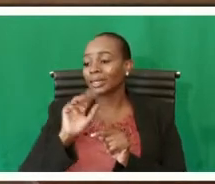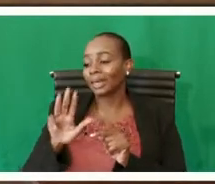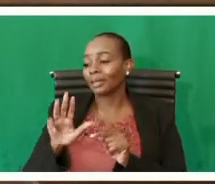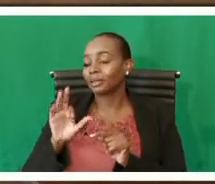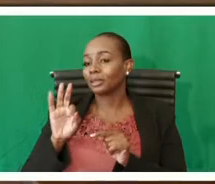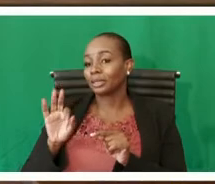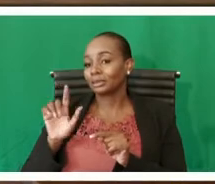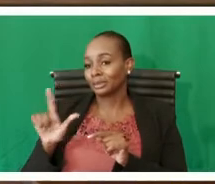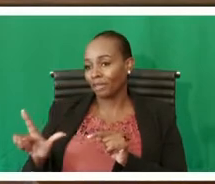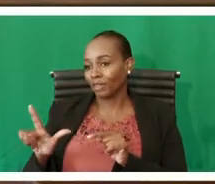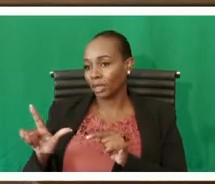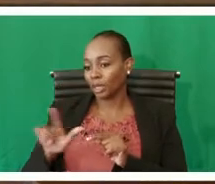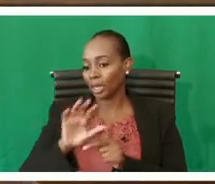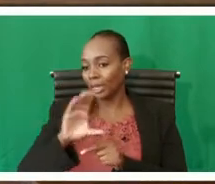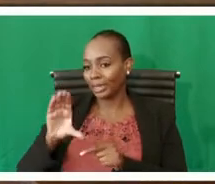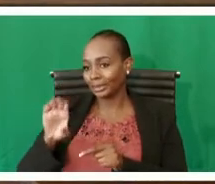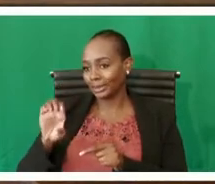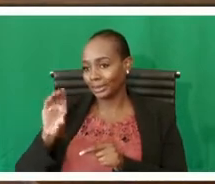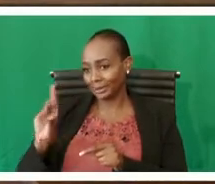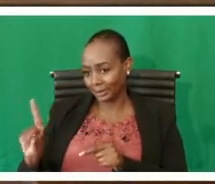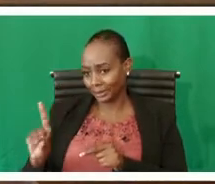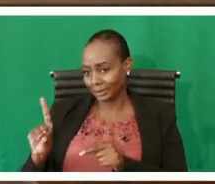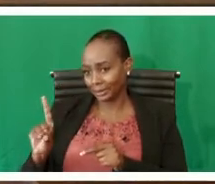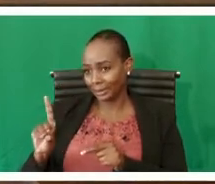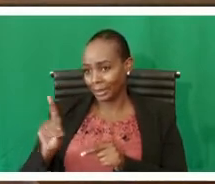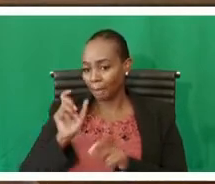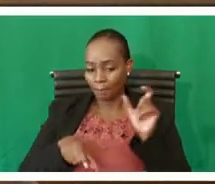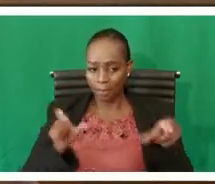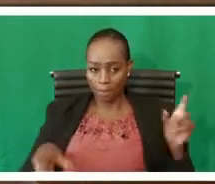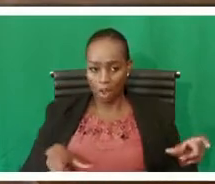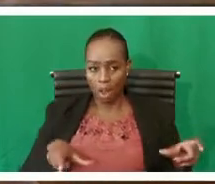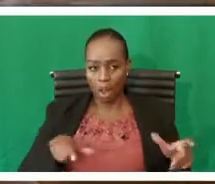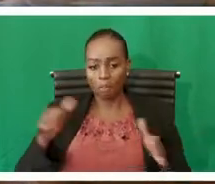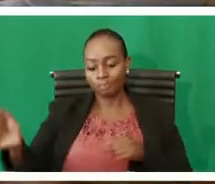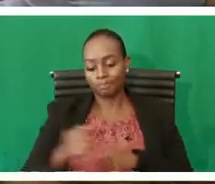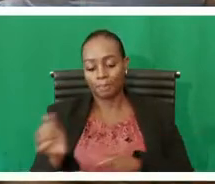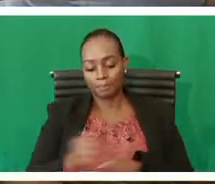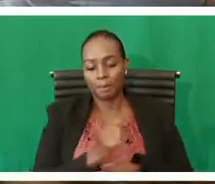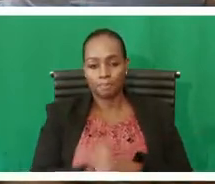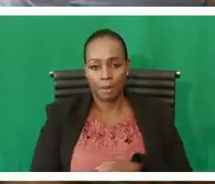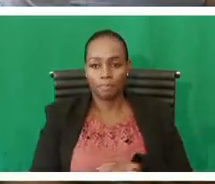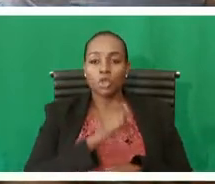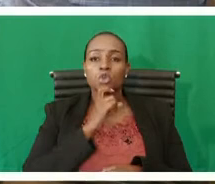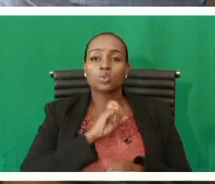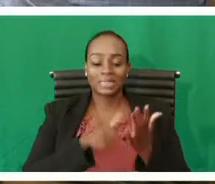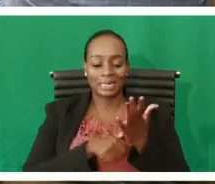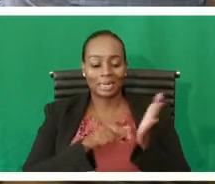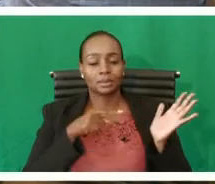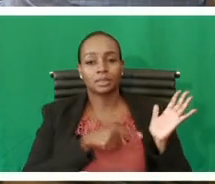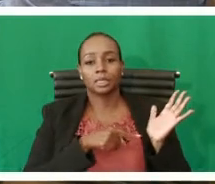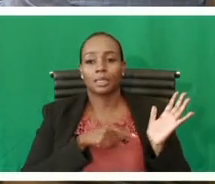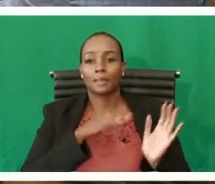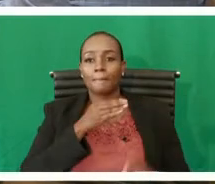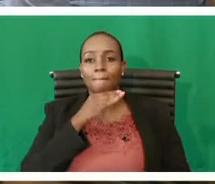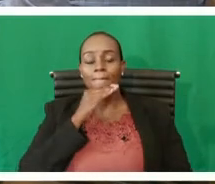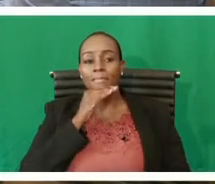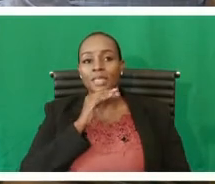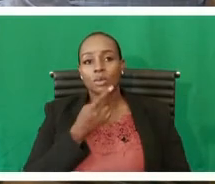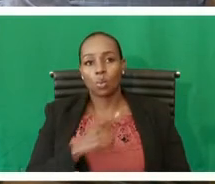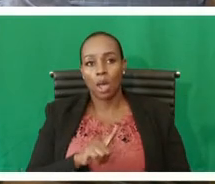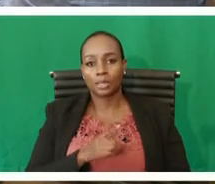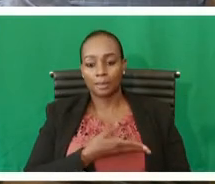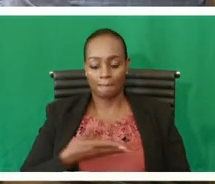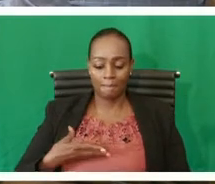8,637 additional ECD workers will be employed using this grant. Kama ntswa mang mema miki, hito